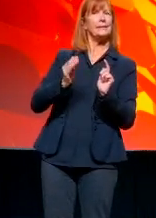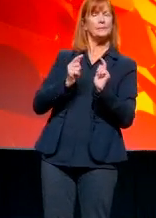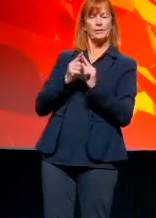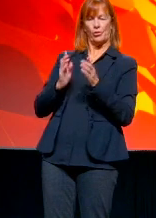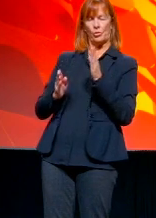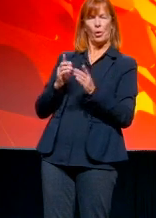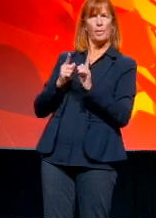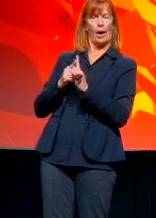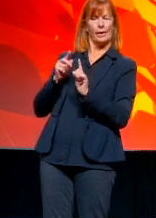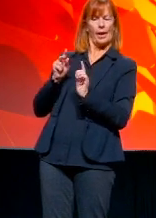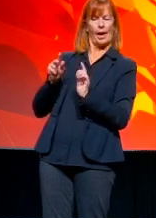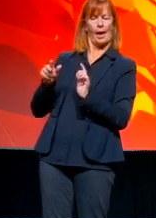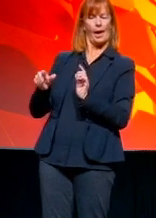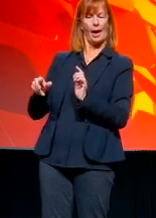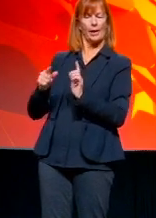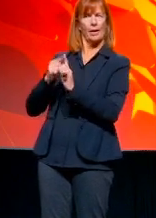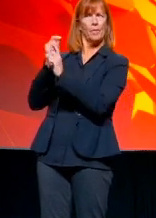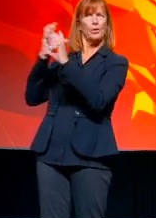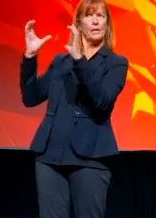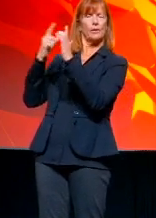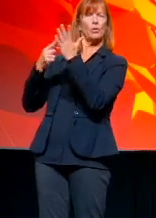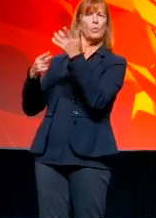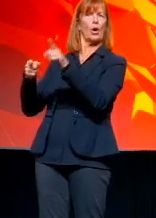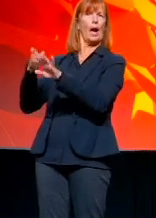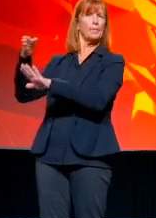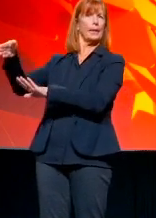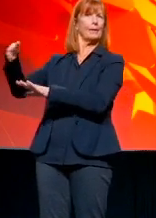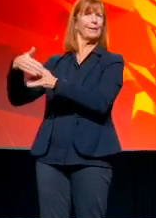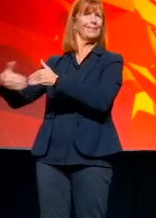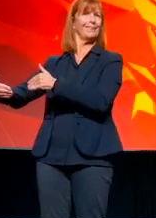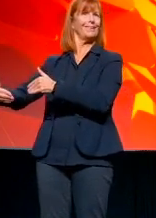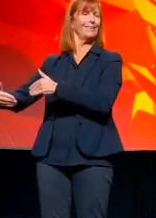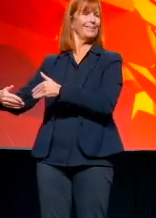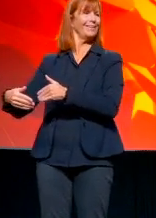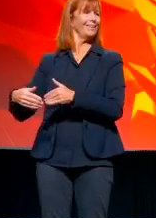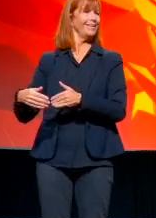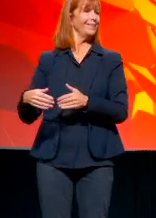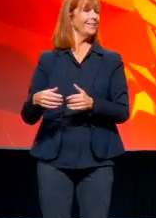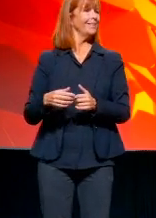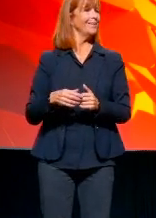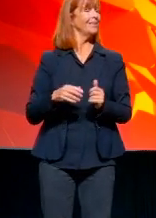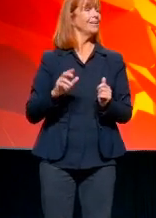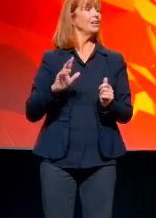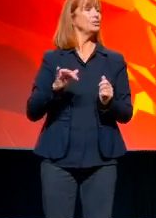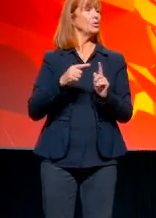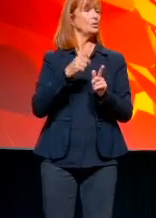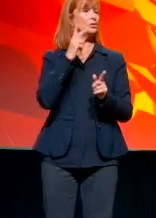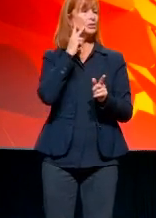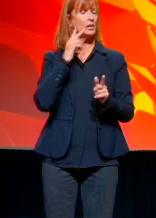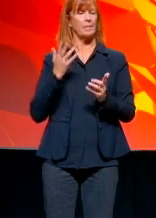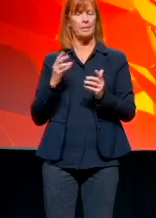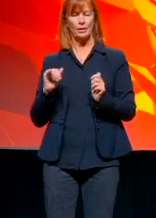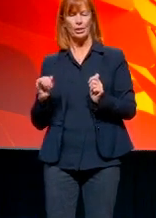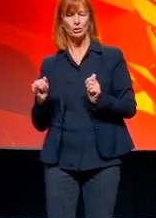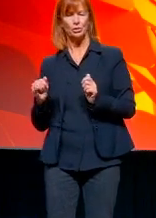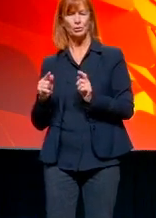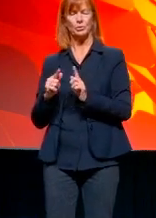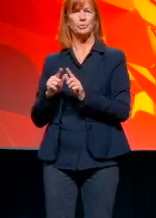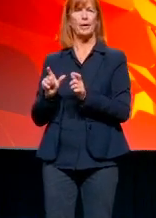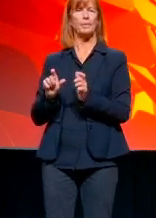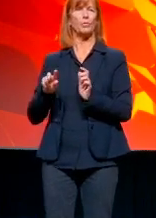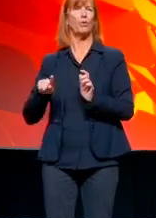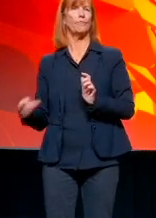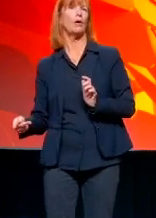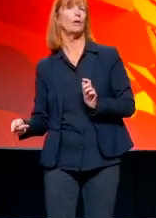we continue to evolve and continue to proceed the actions. And you see that the juice box might get knocked over. And